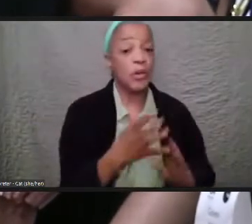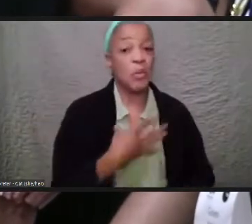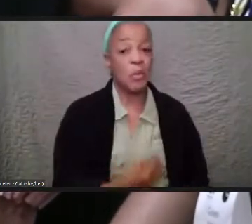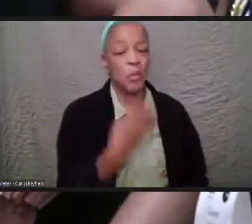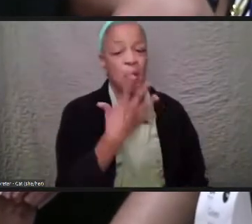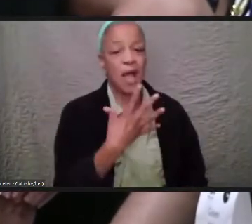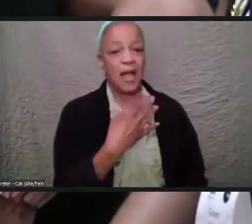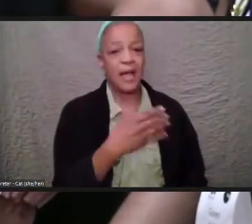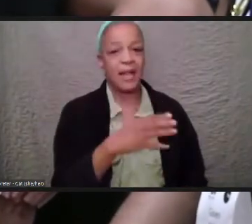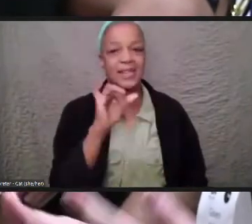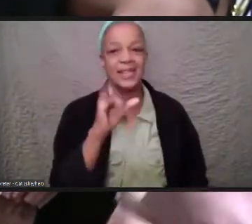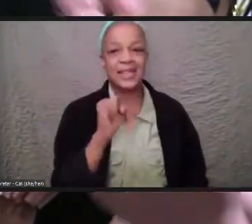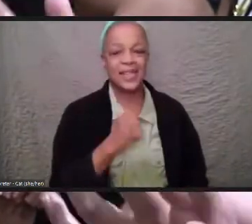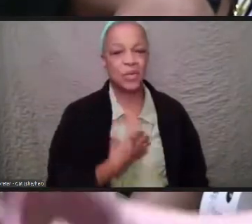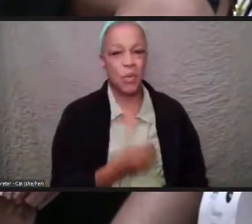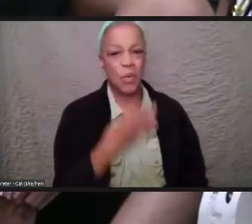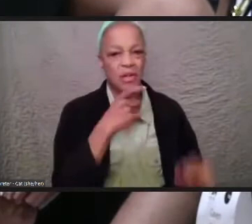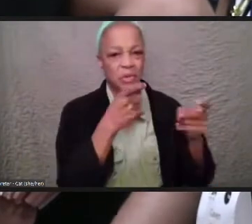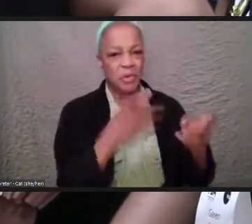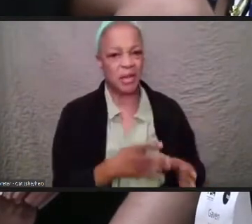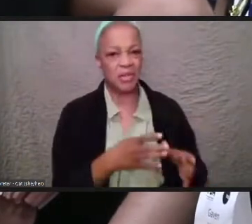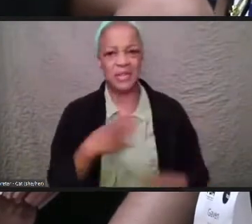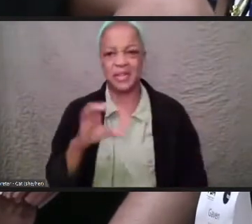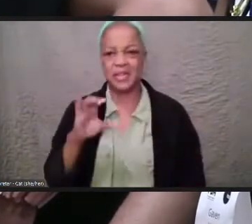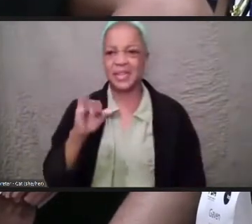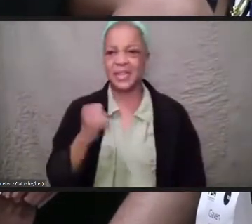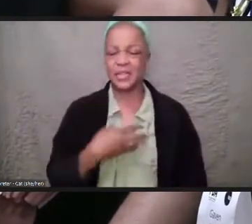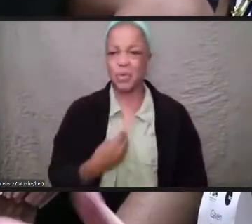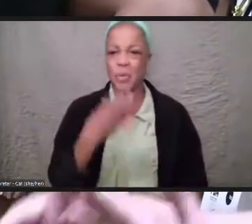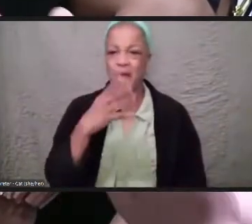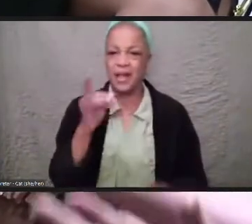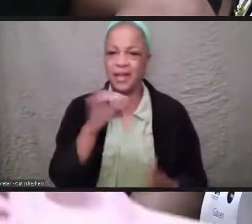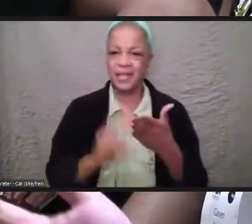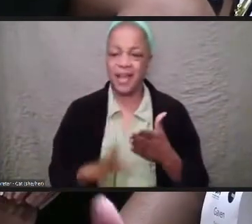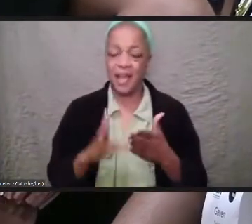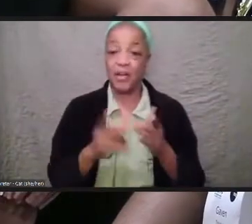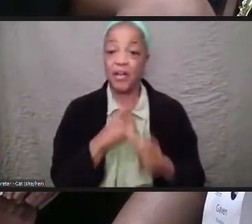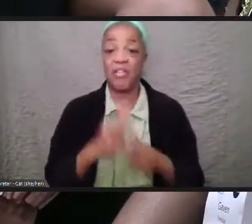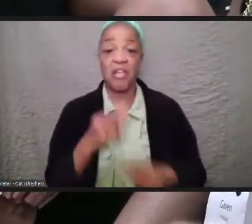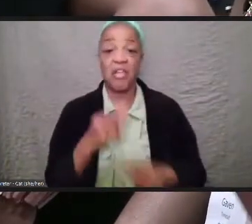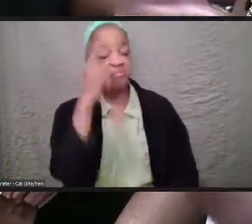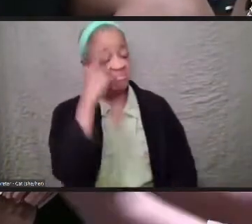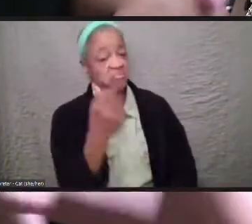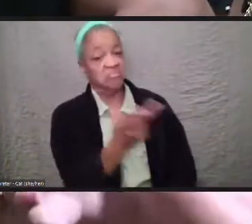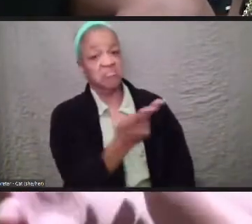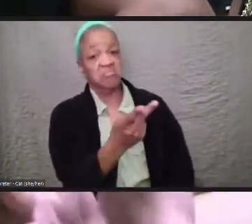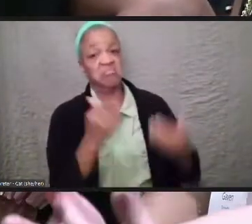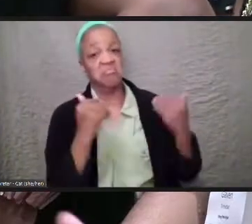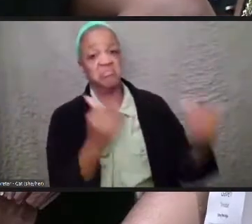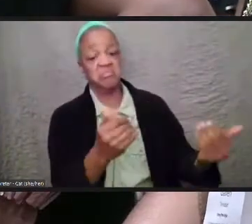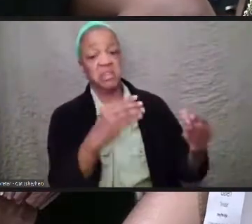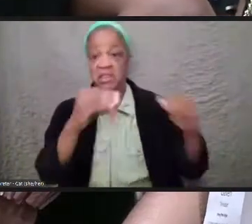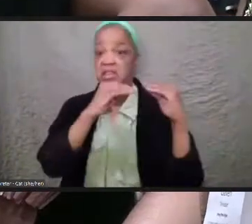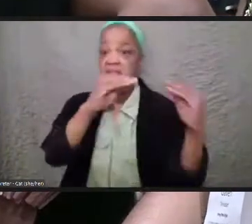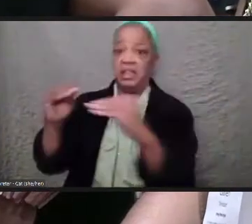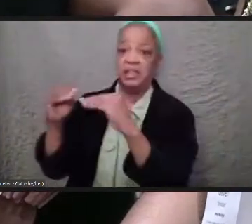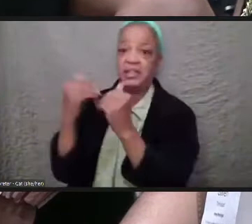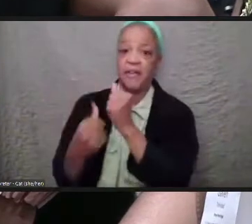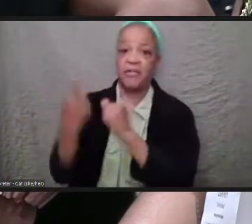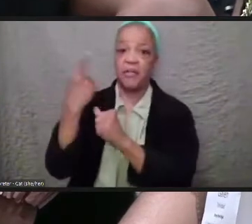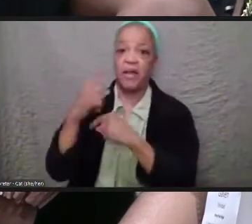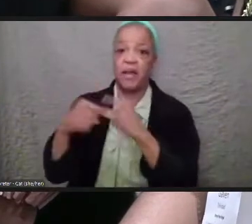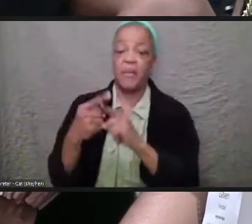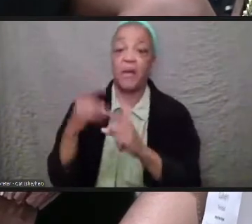a cis white director and cis white designers and everything, and then leaving it up to them to sort of like teach everyone about a